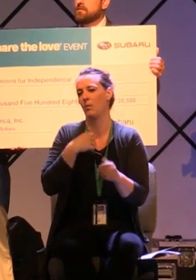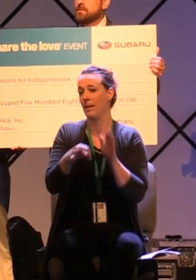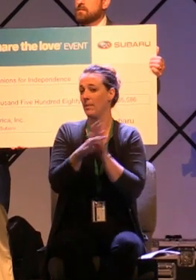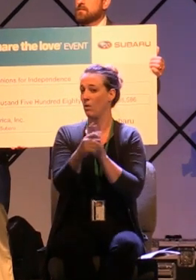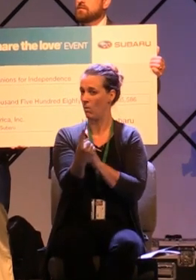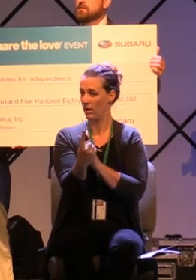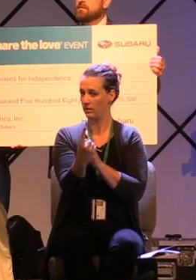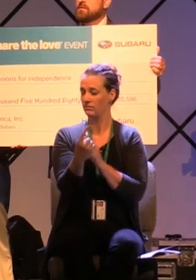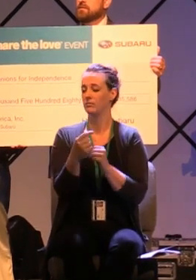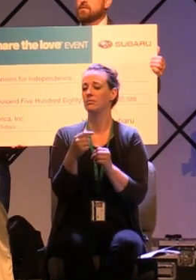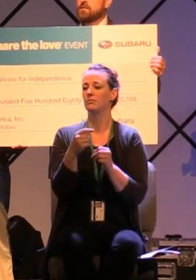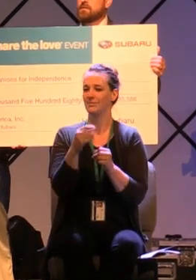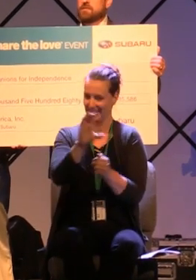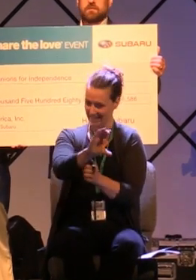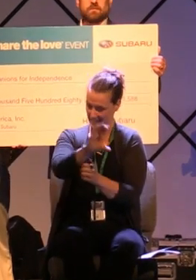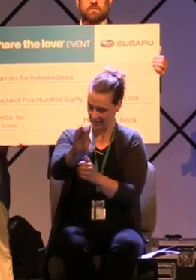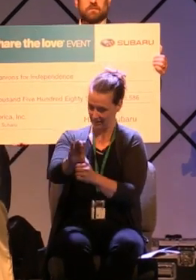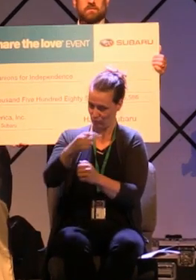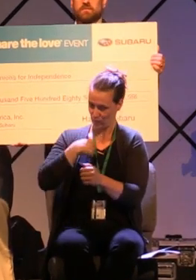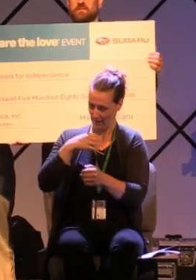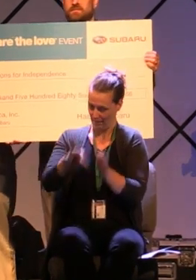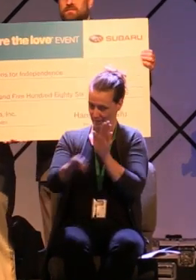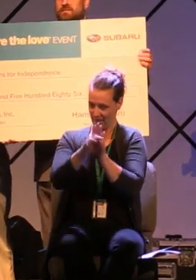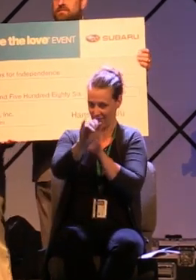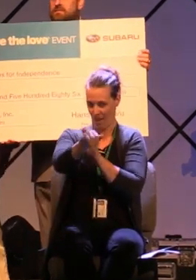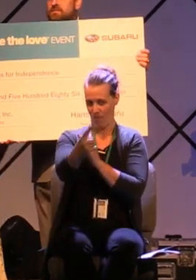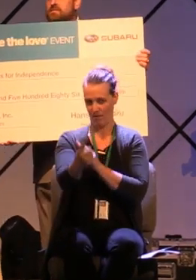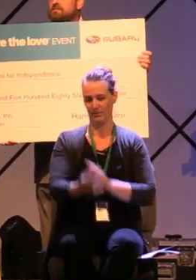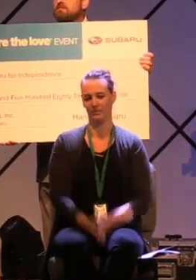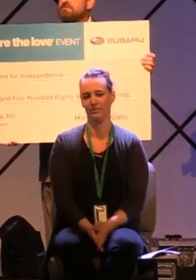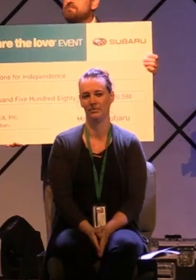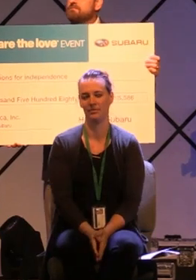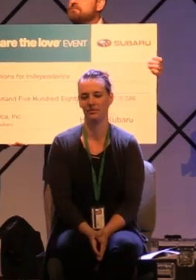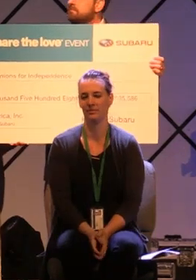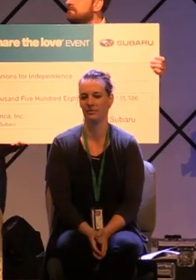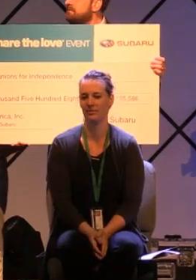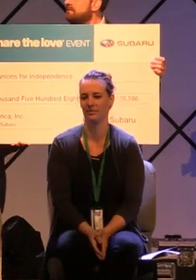charity, which is Canine Companions for Independence.